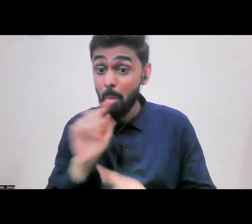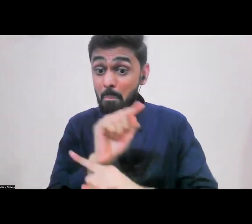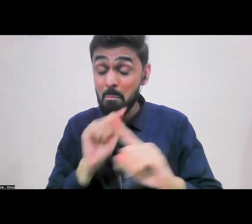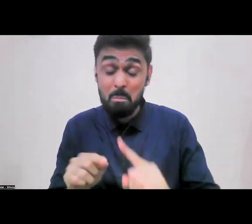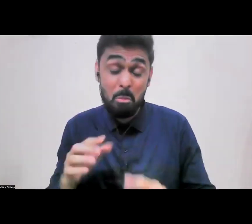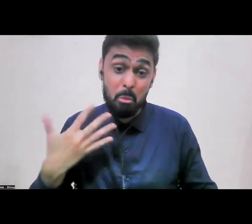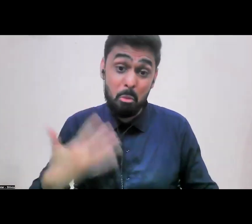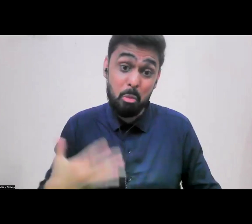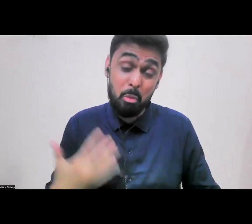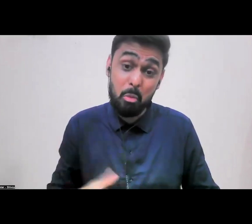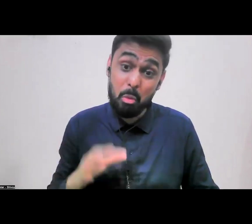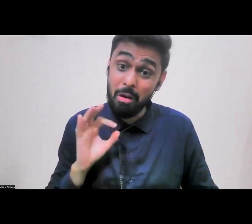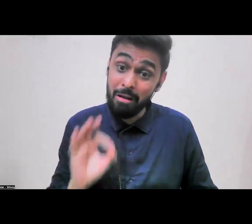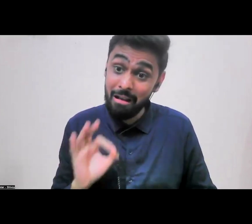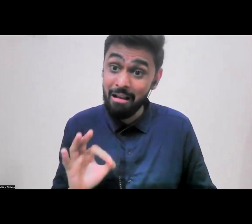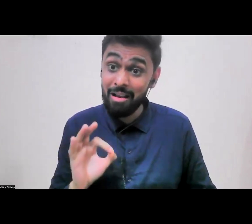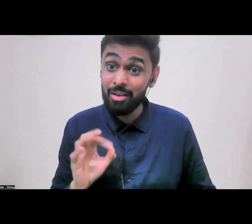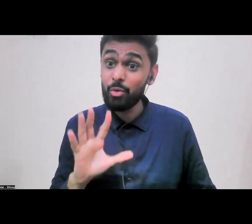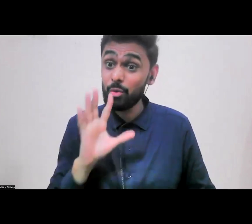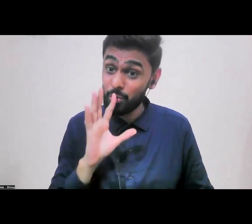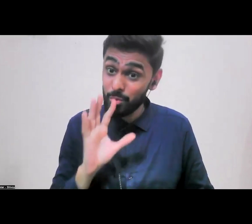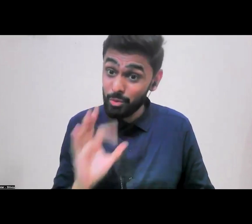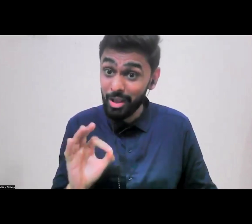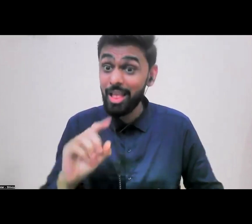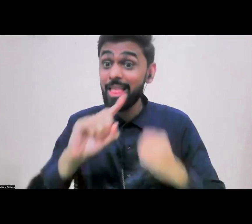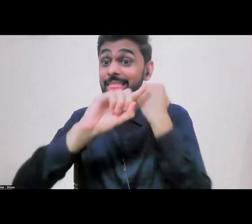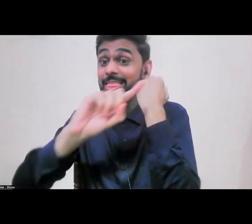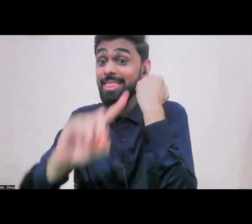lovely thing, right? So when we come to the actions in the end,